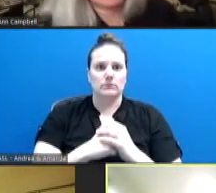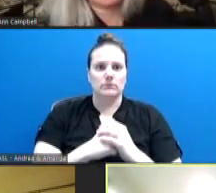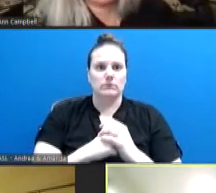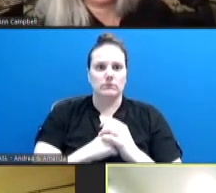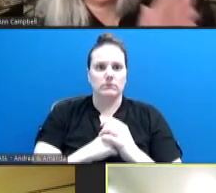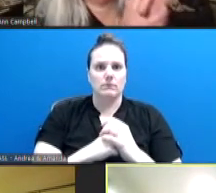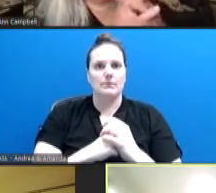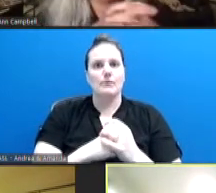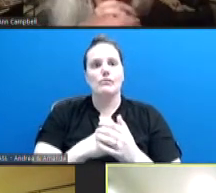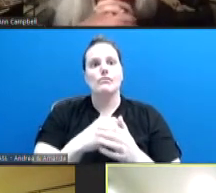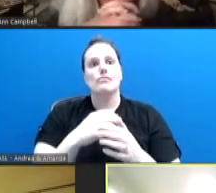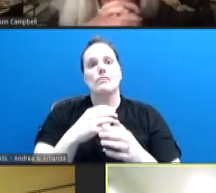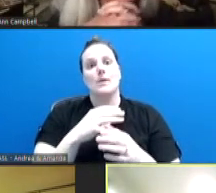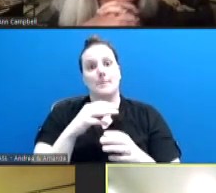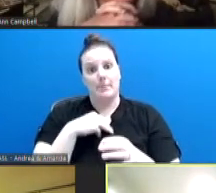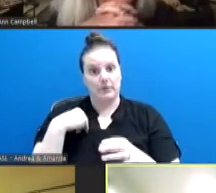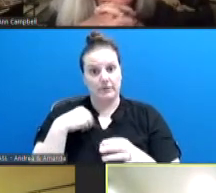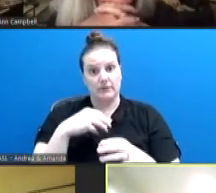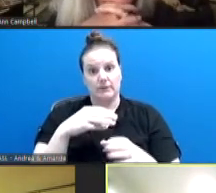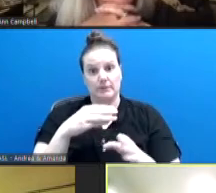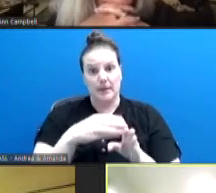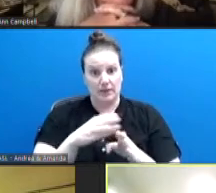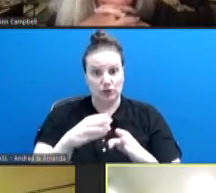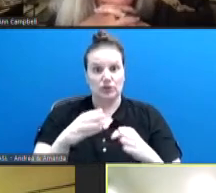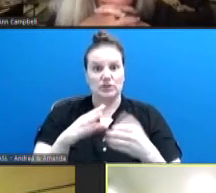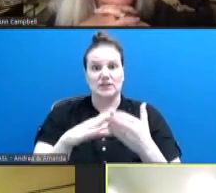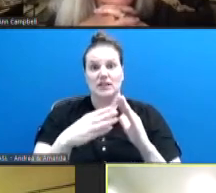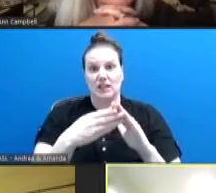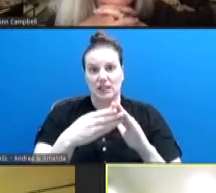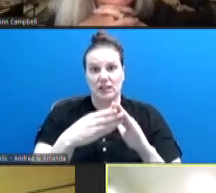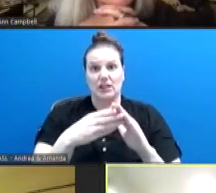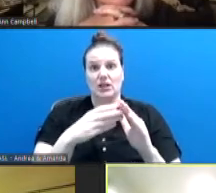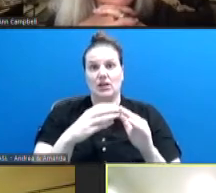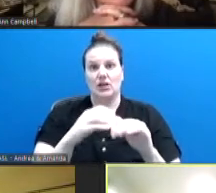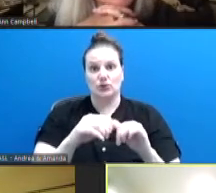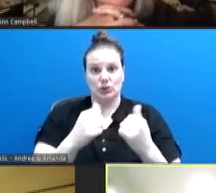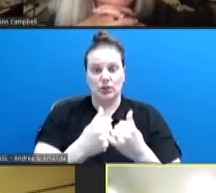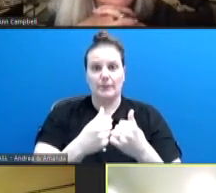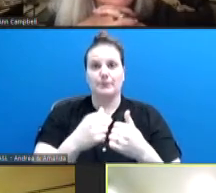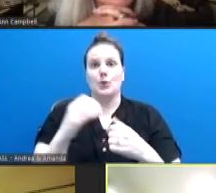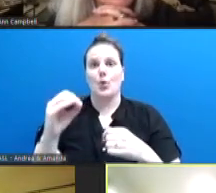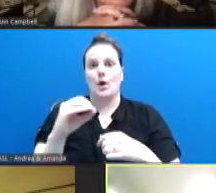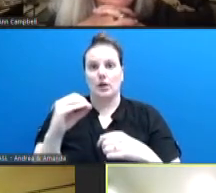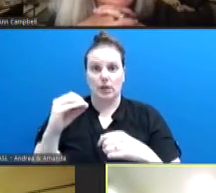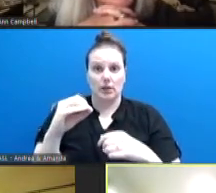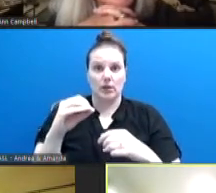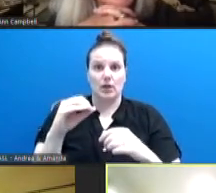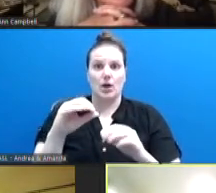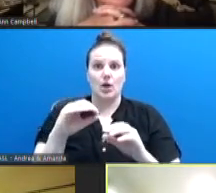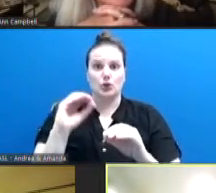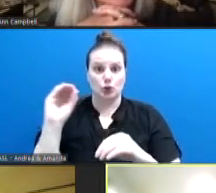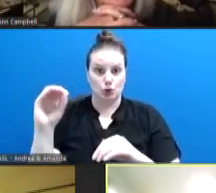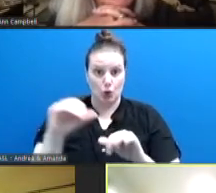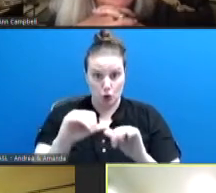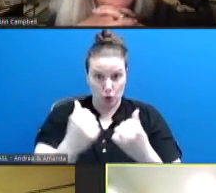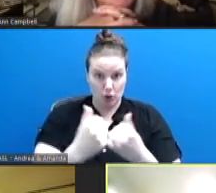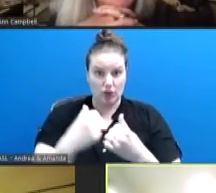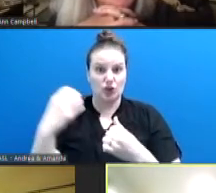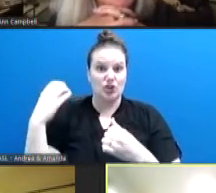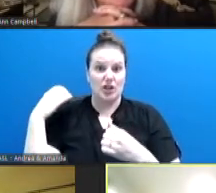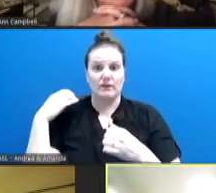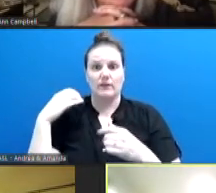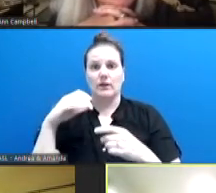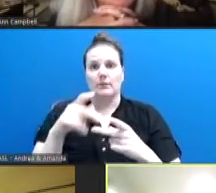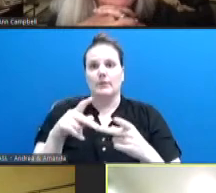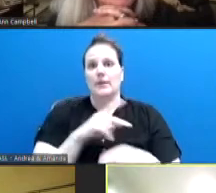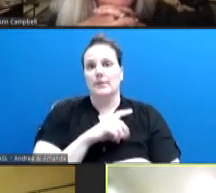City Chiefs Association, the Oregon Association of Chiefs of Police, and the International Association